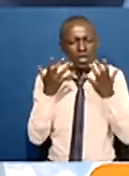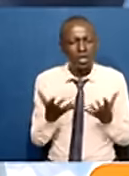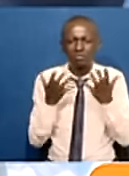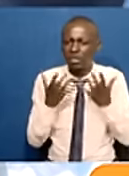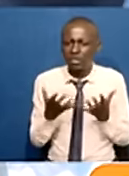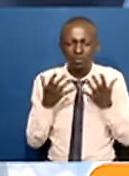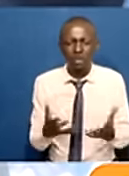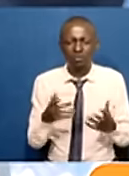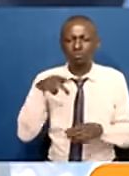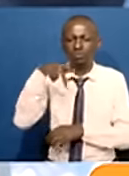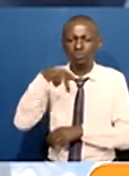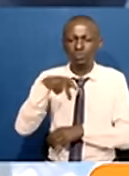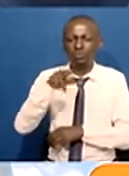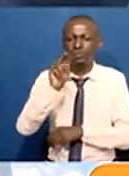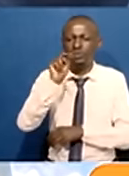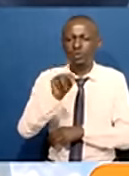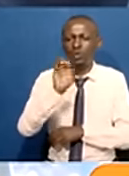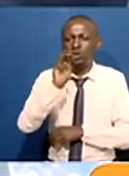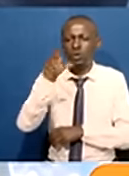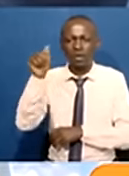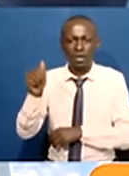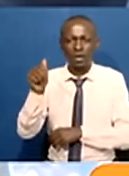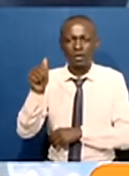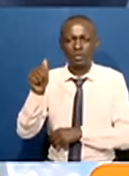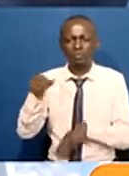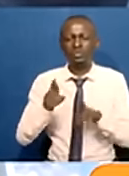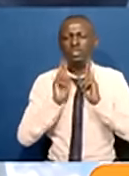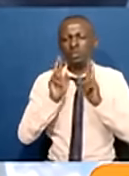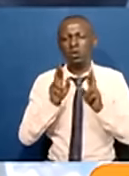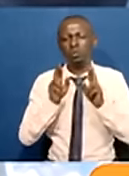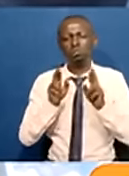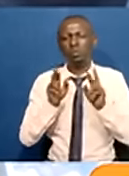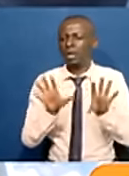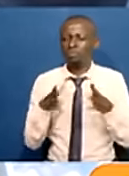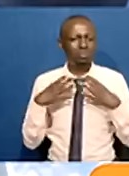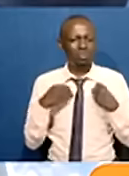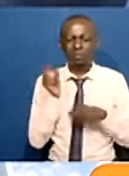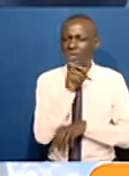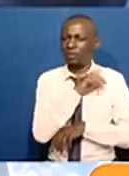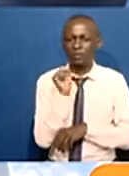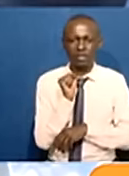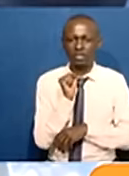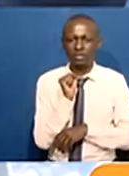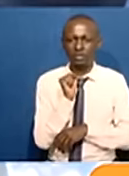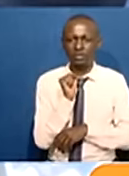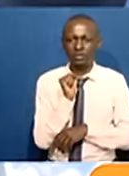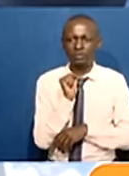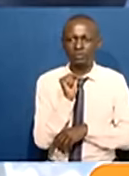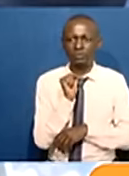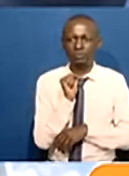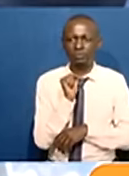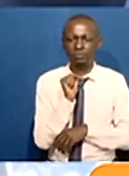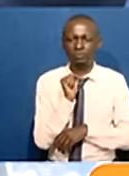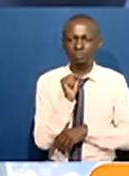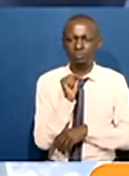She died of severe pneumonia. We are satisfied with the results. We are